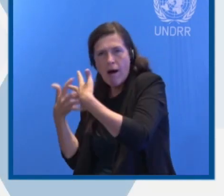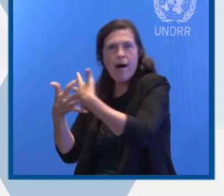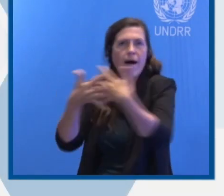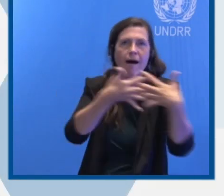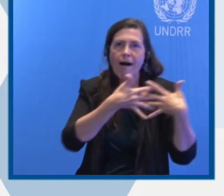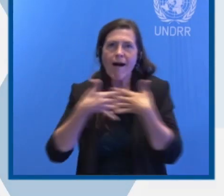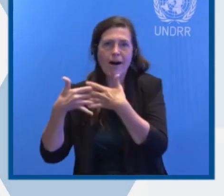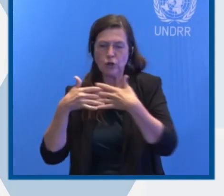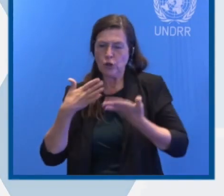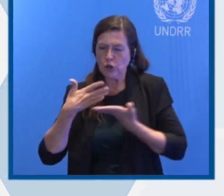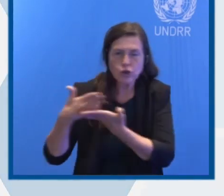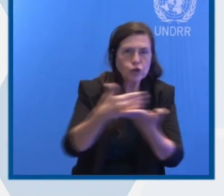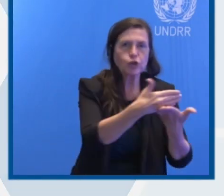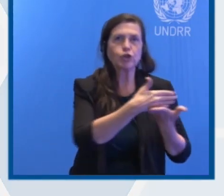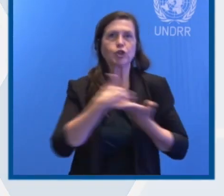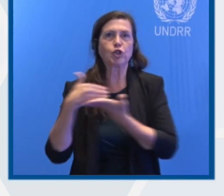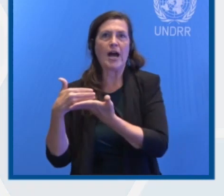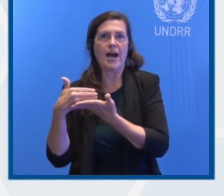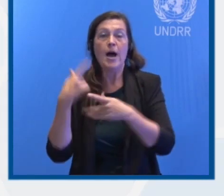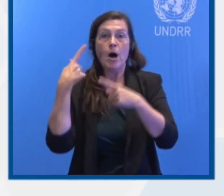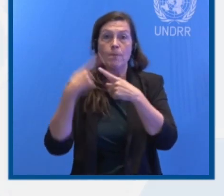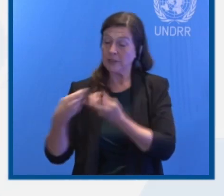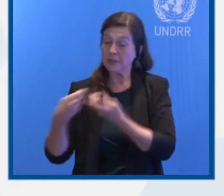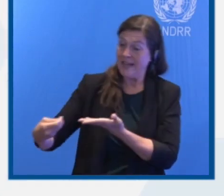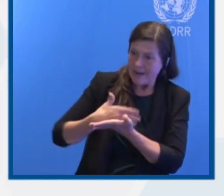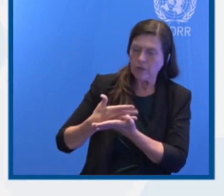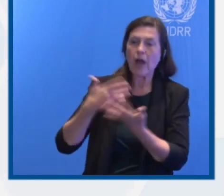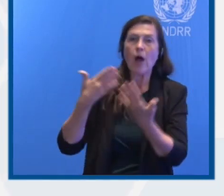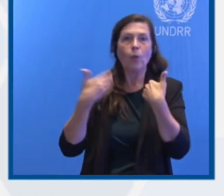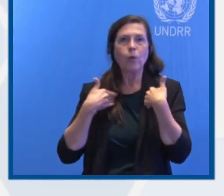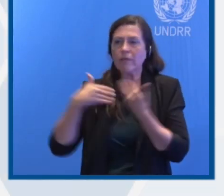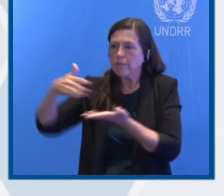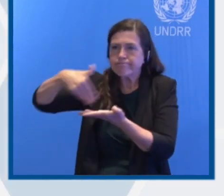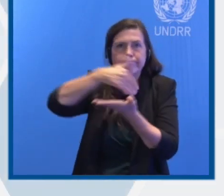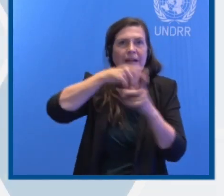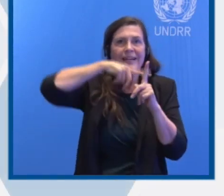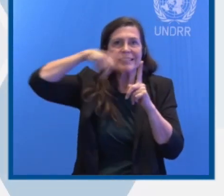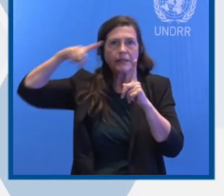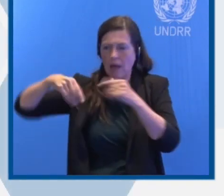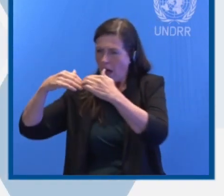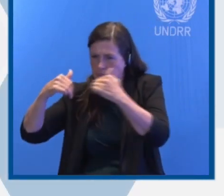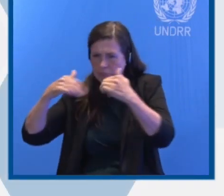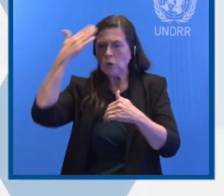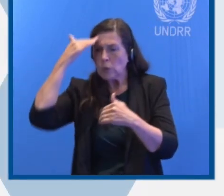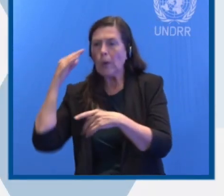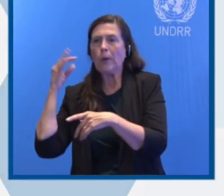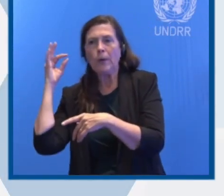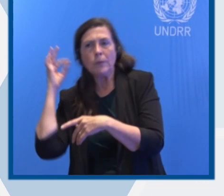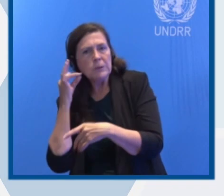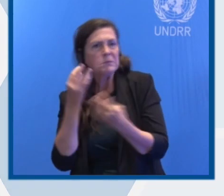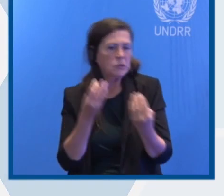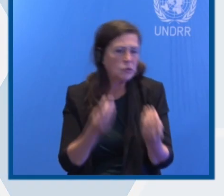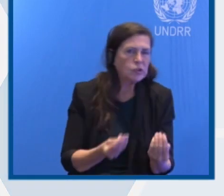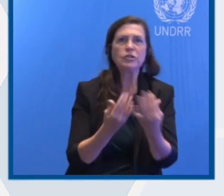de-risked because they are informed by sophisticated risk assessments. So these are 6 principles which will help